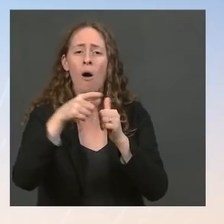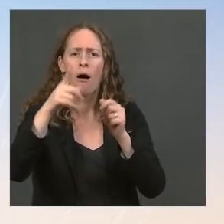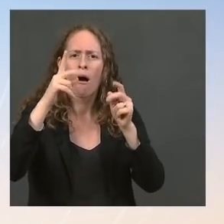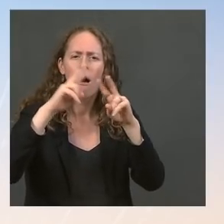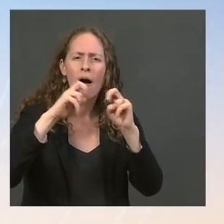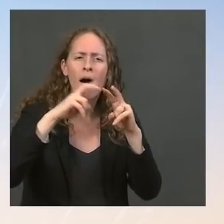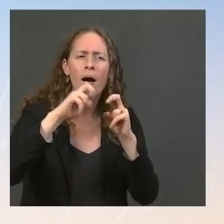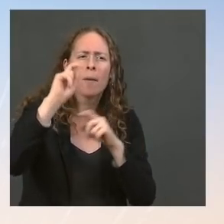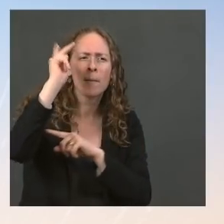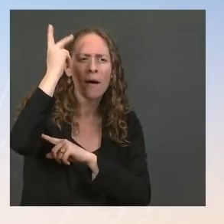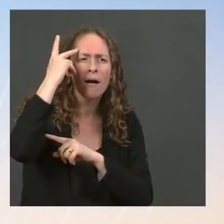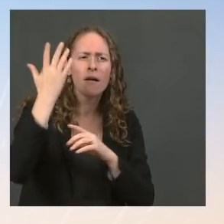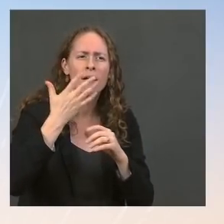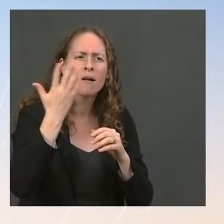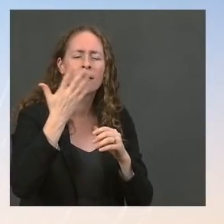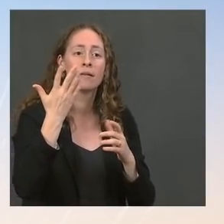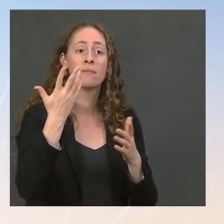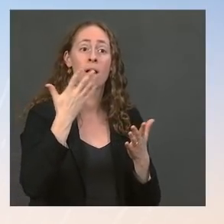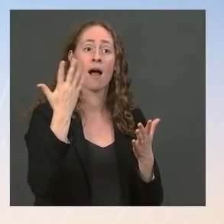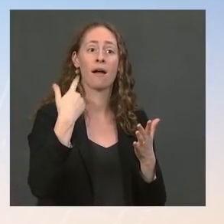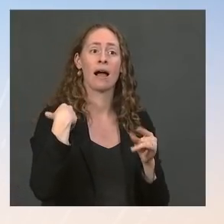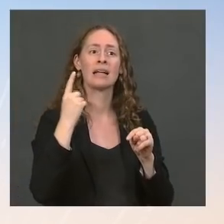lawyers would tell me, I can do from here.